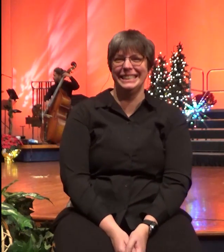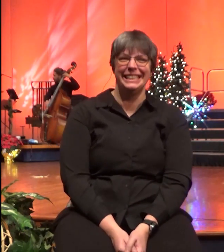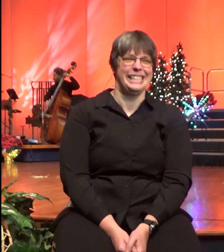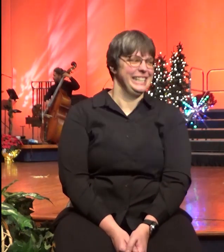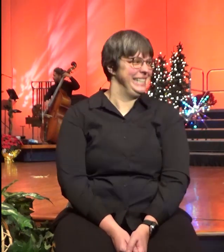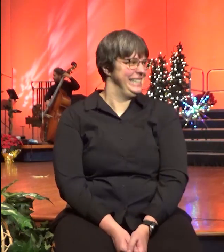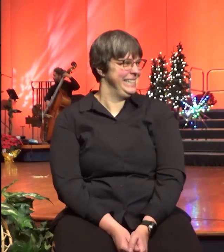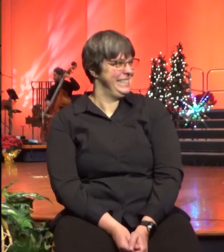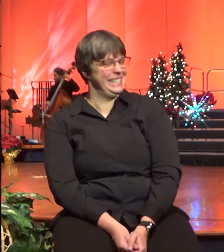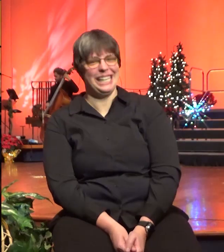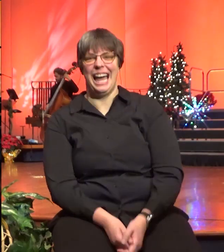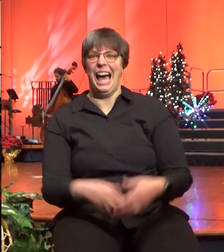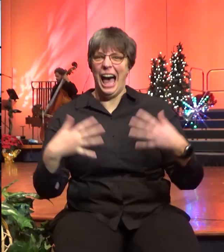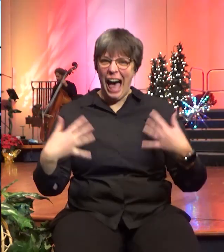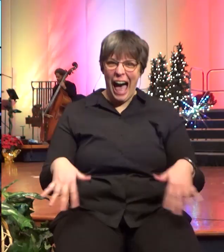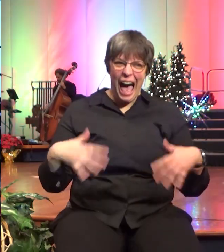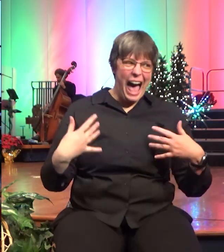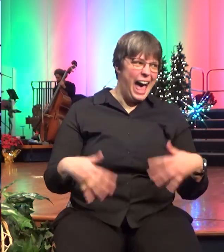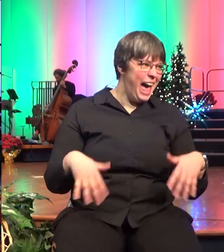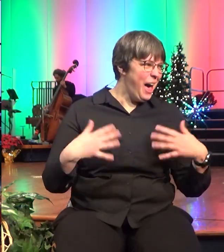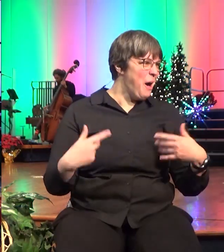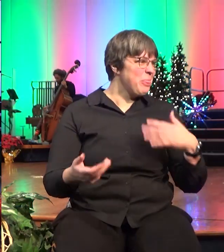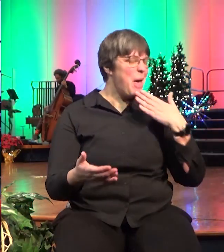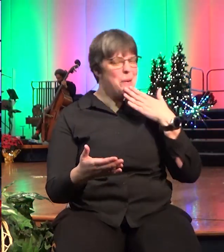That was so good.